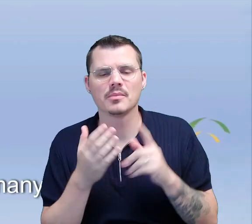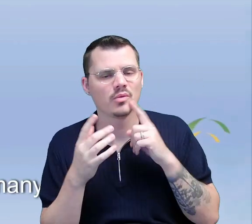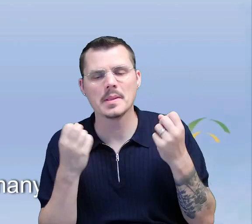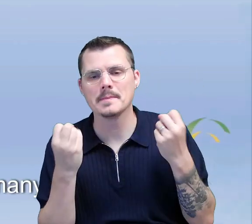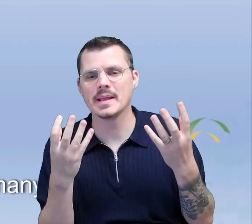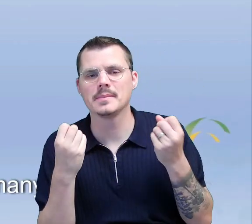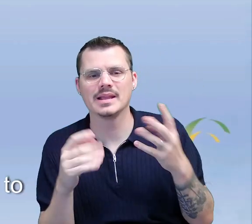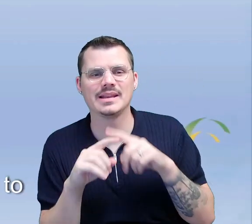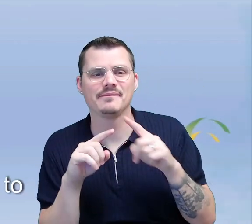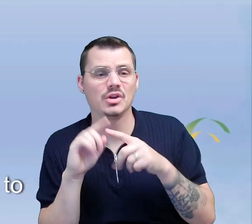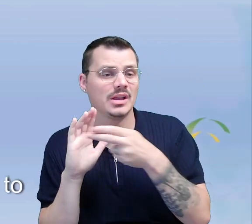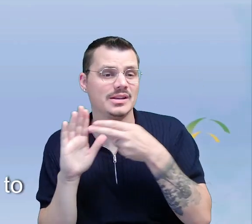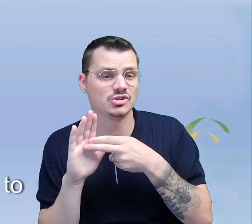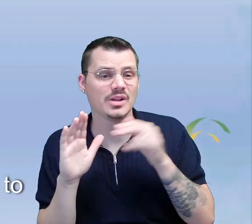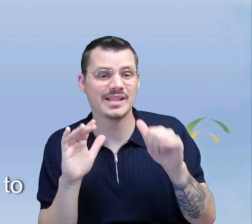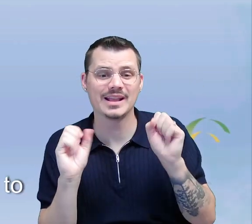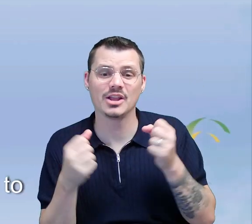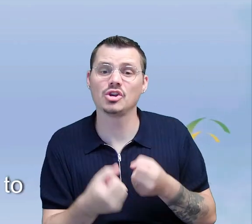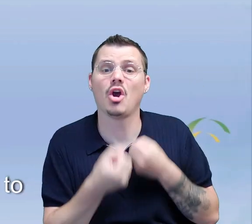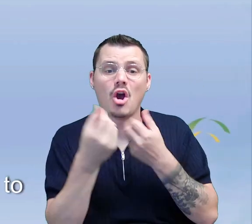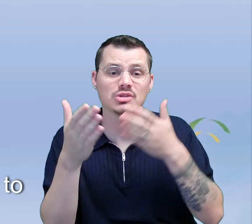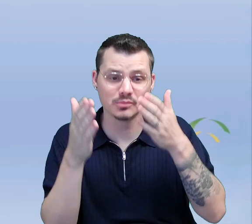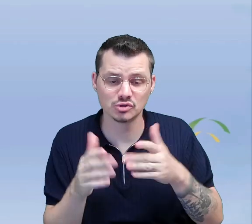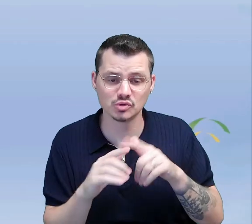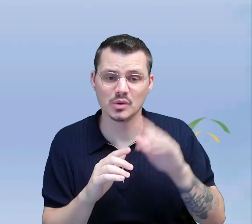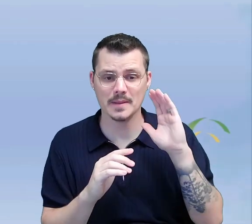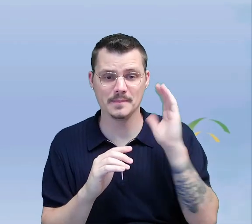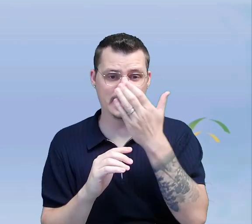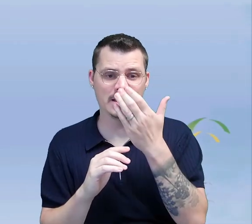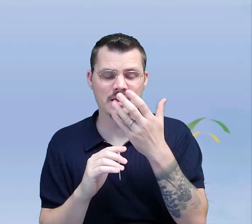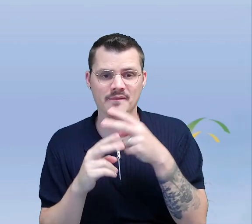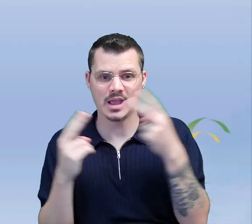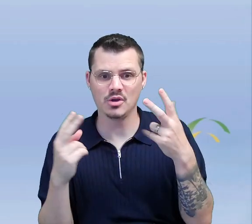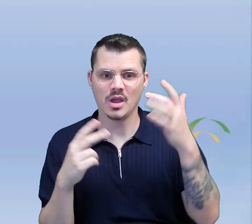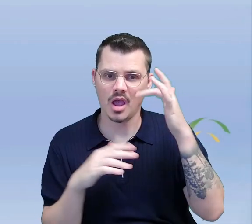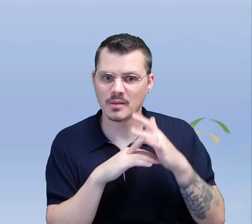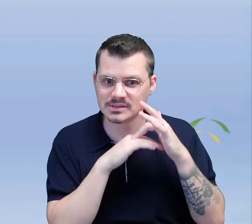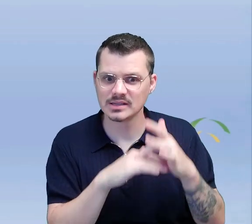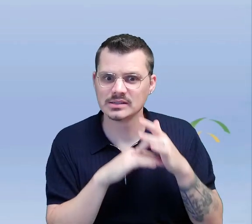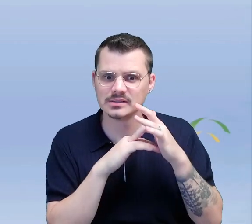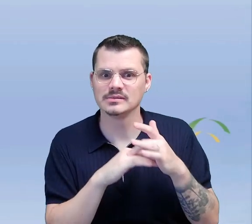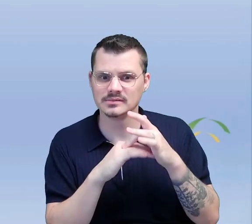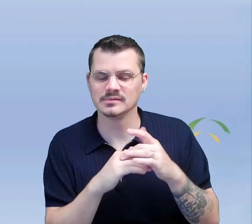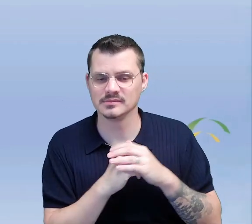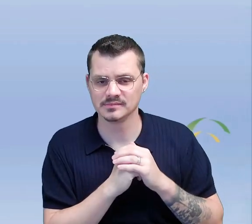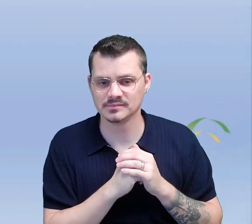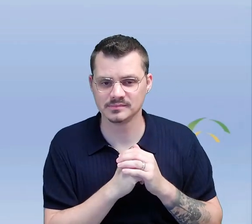of the many, many, many conditions that can cause a person to appear to be very obsessed and